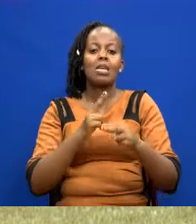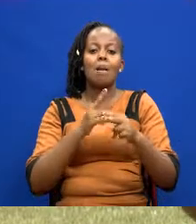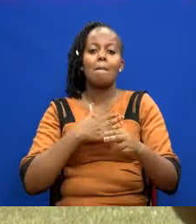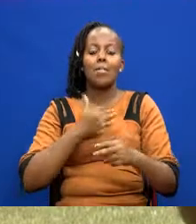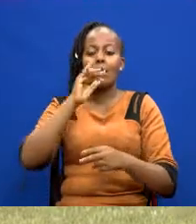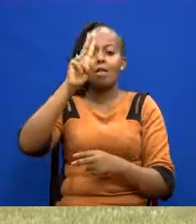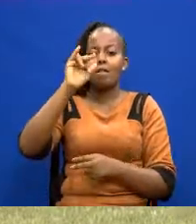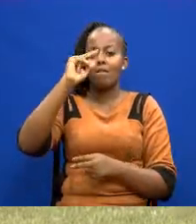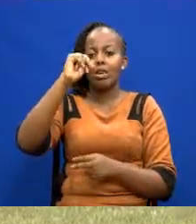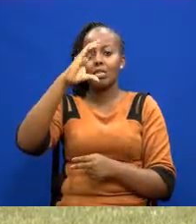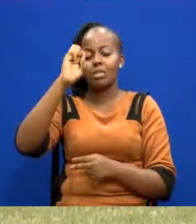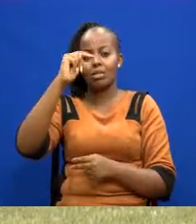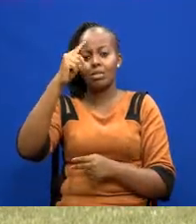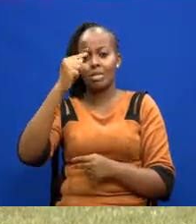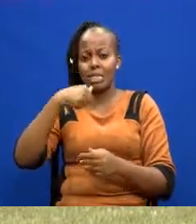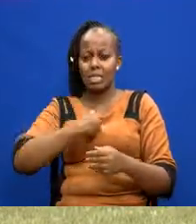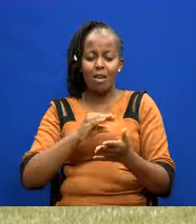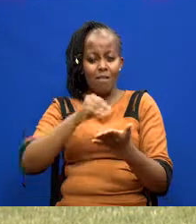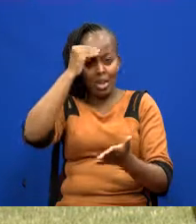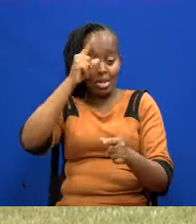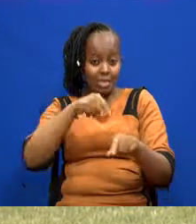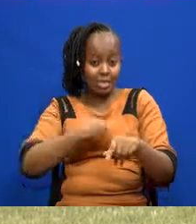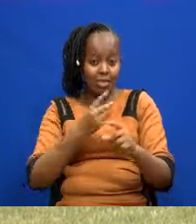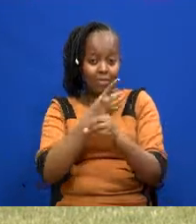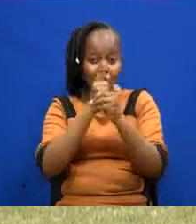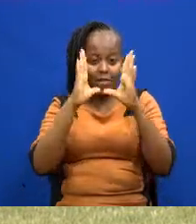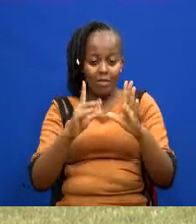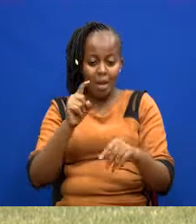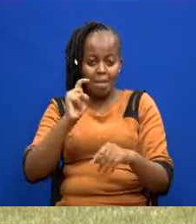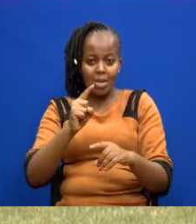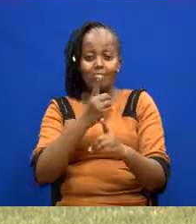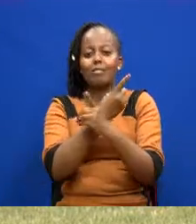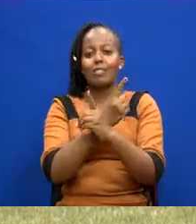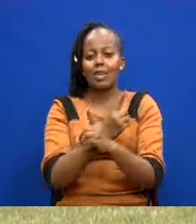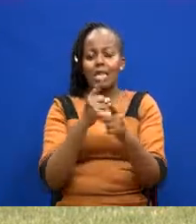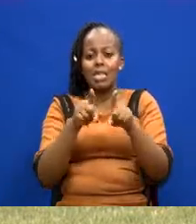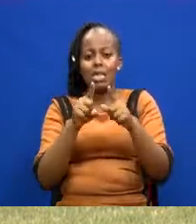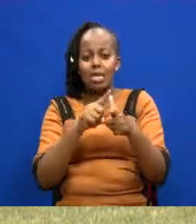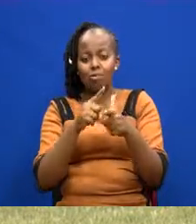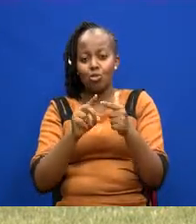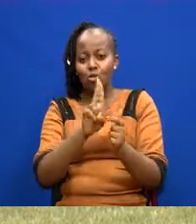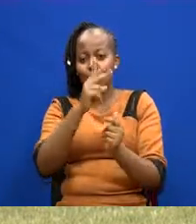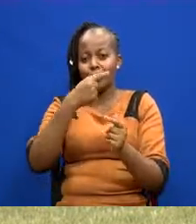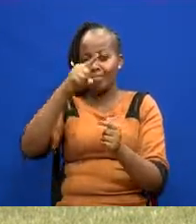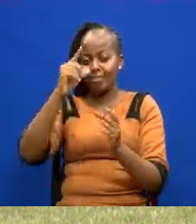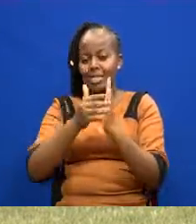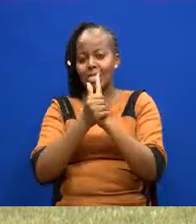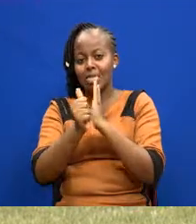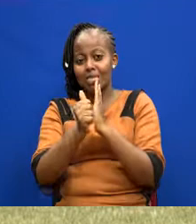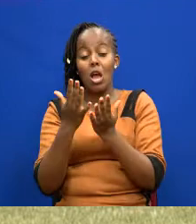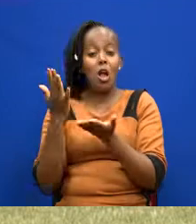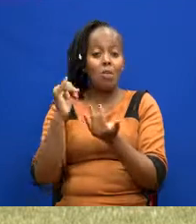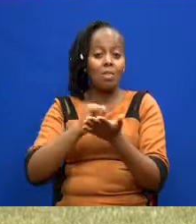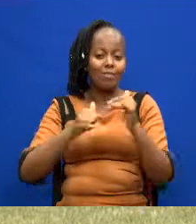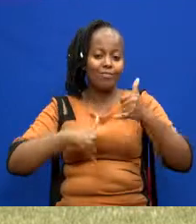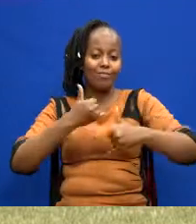My name is Vincent, and today I have learned that as a defender, I have to tackle low, apply the right skills, and that's all.